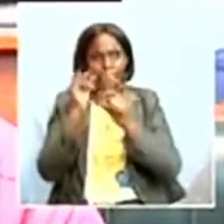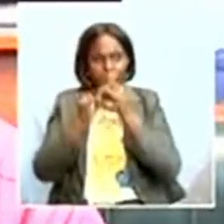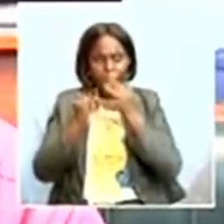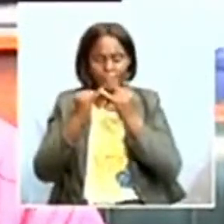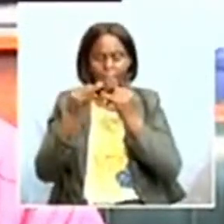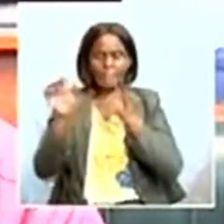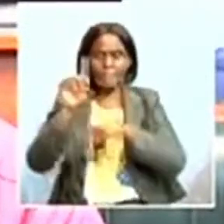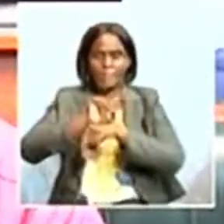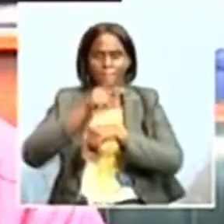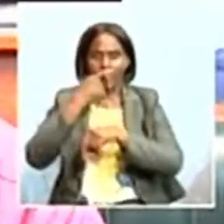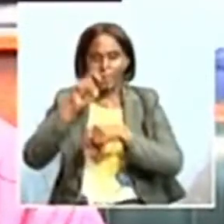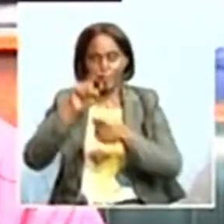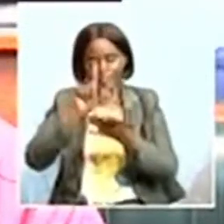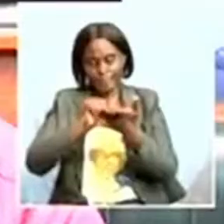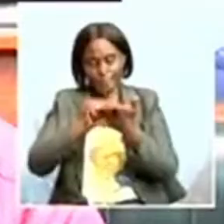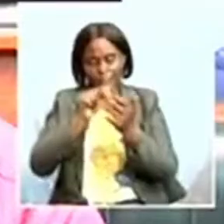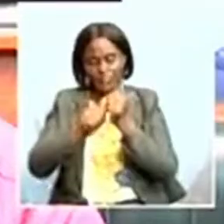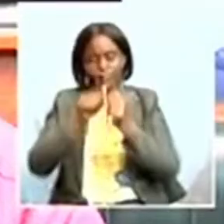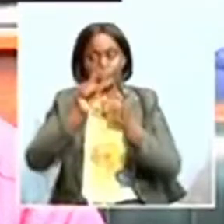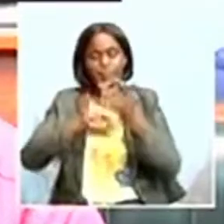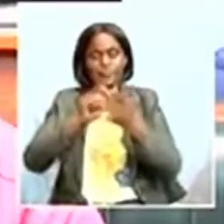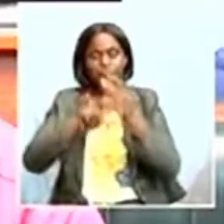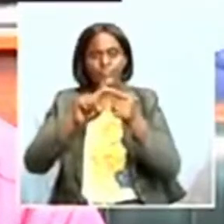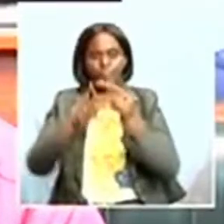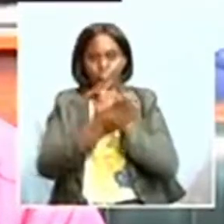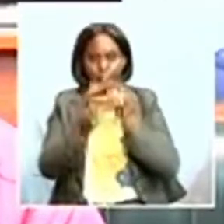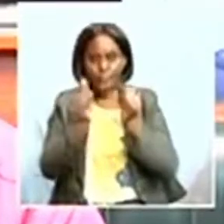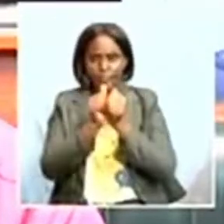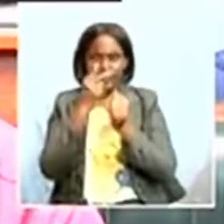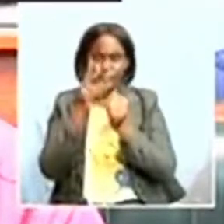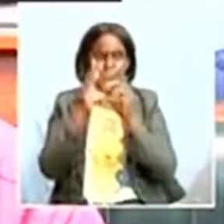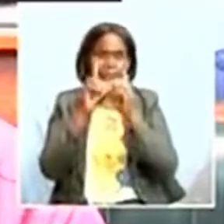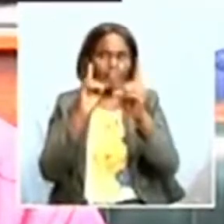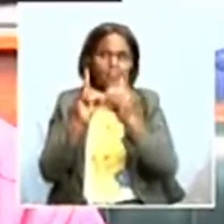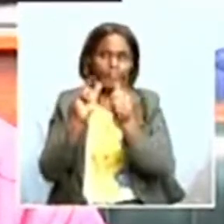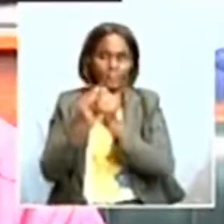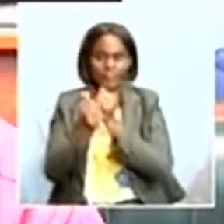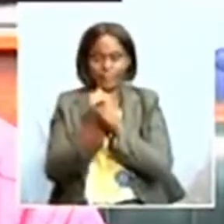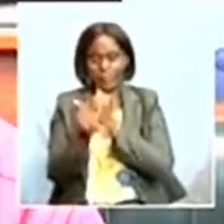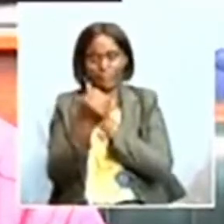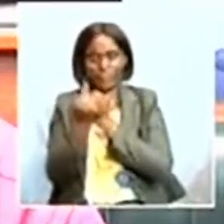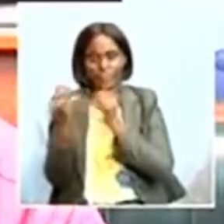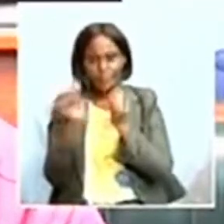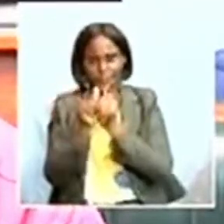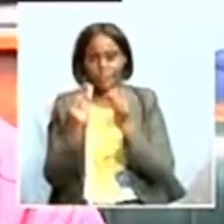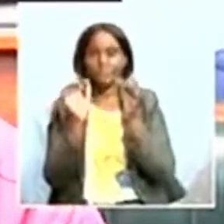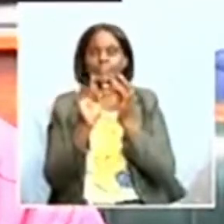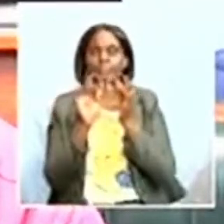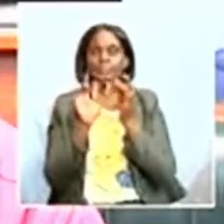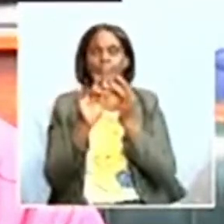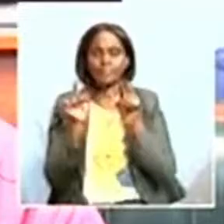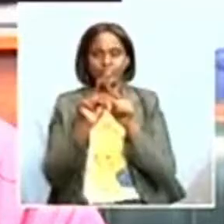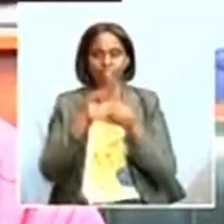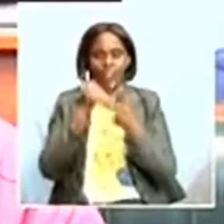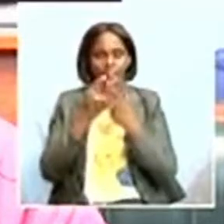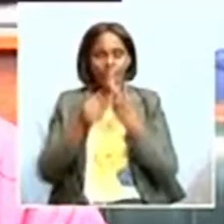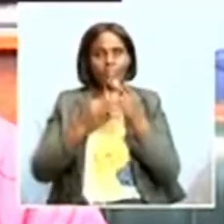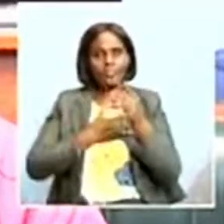to print, which is a cost to them, looking at the distances and other issues like internet. My question to